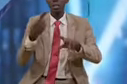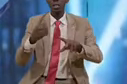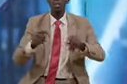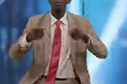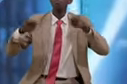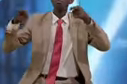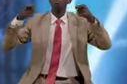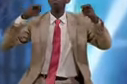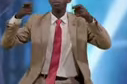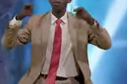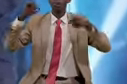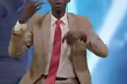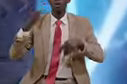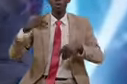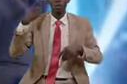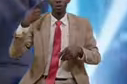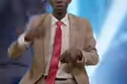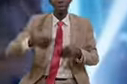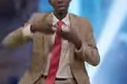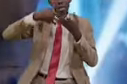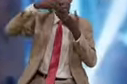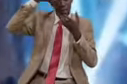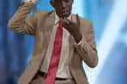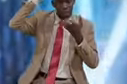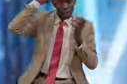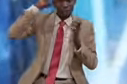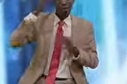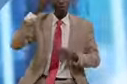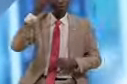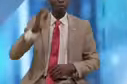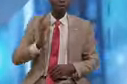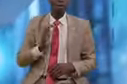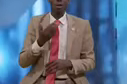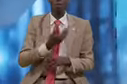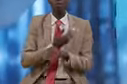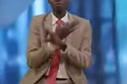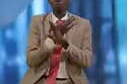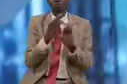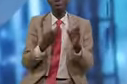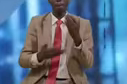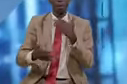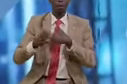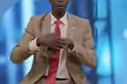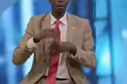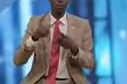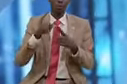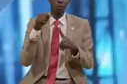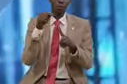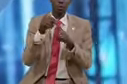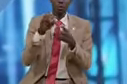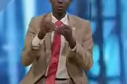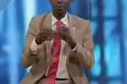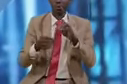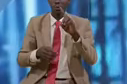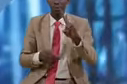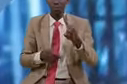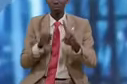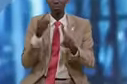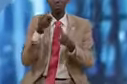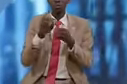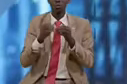Lion for our freedom. Look at number one. Number one, we're looking at